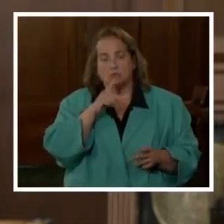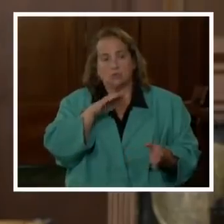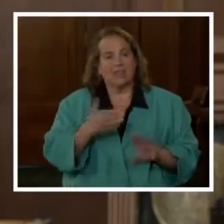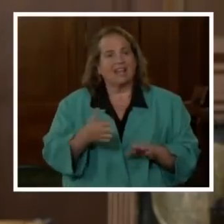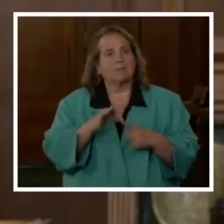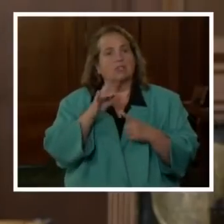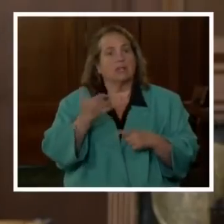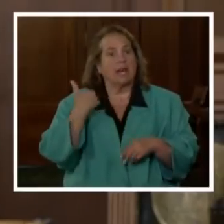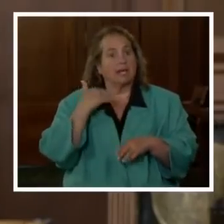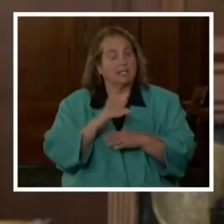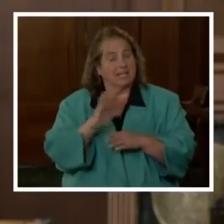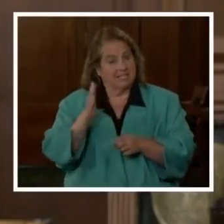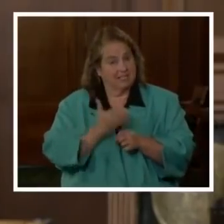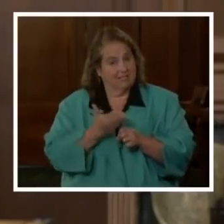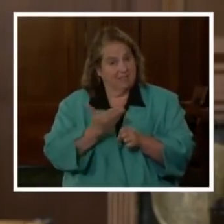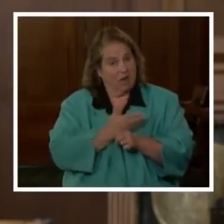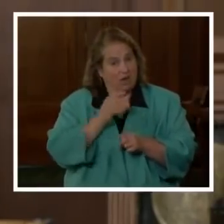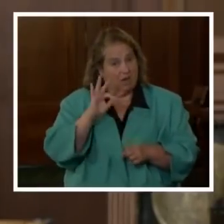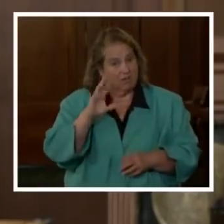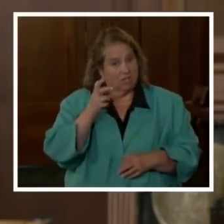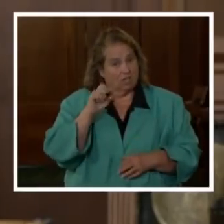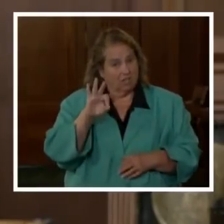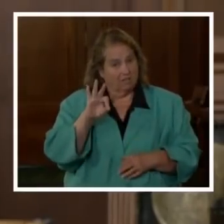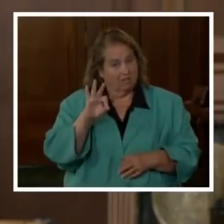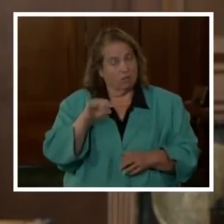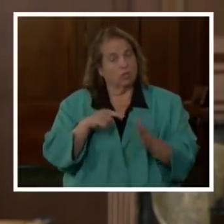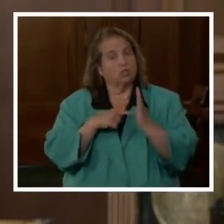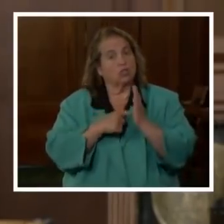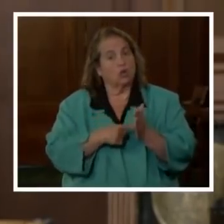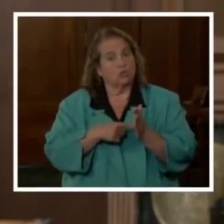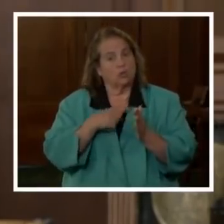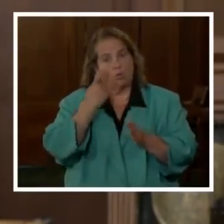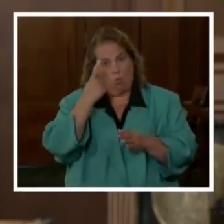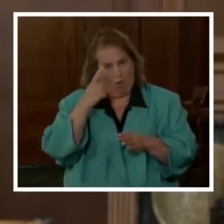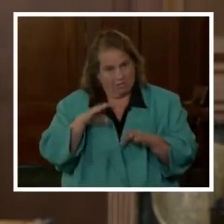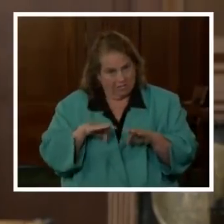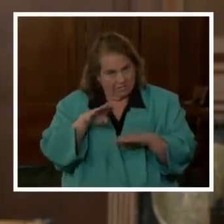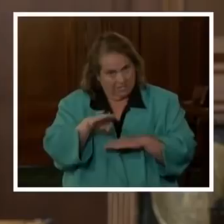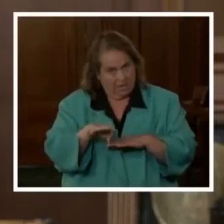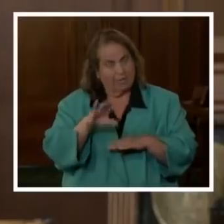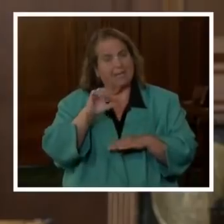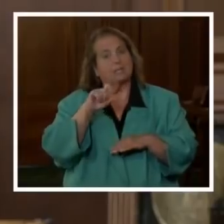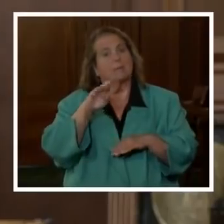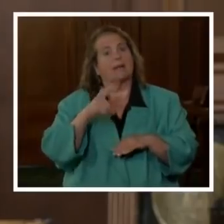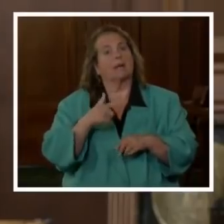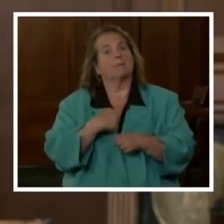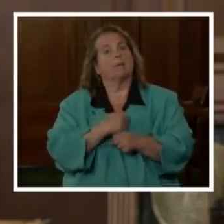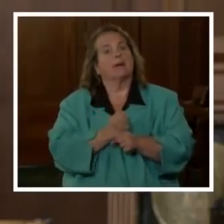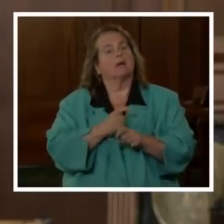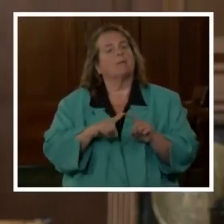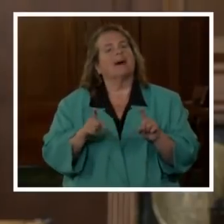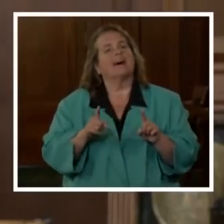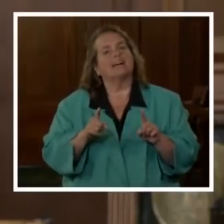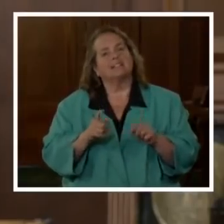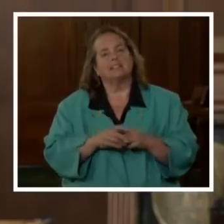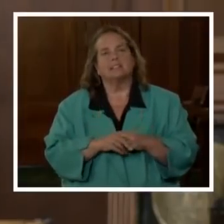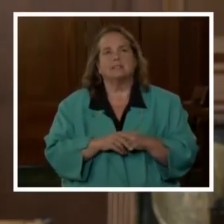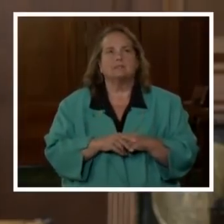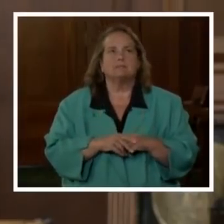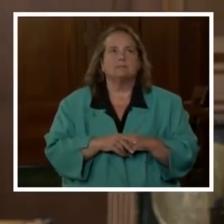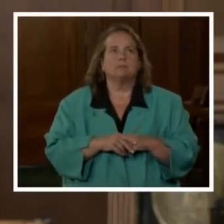His firing of the chief, I think, shows that a step is being made, but listen,